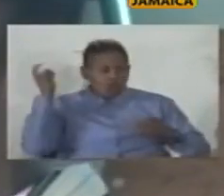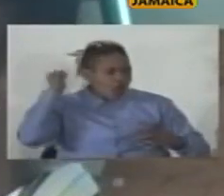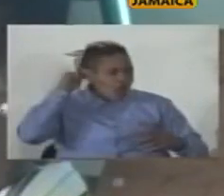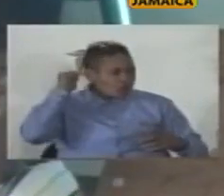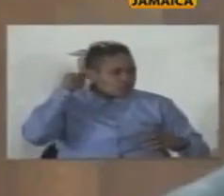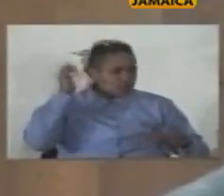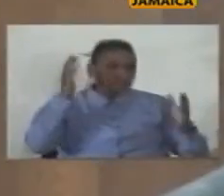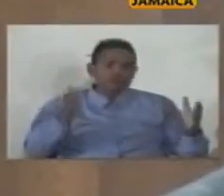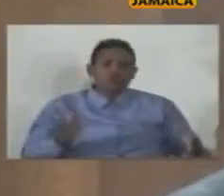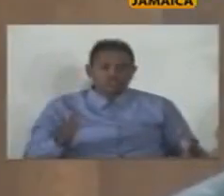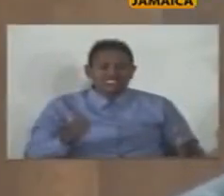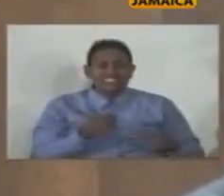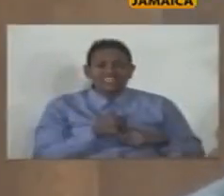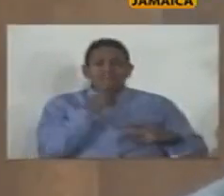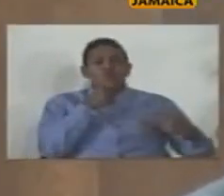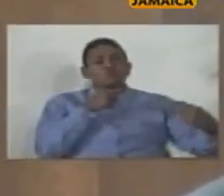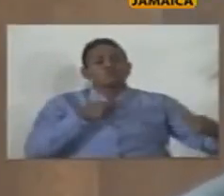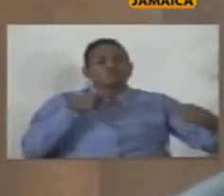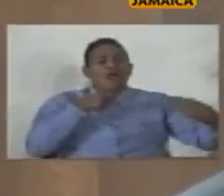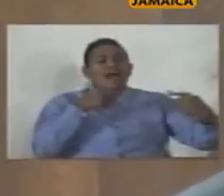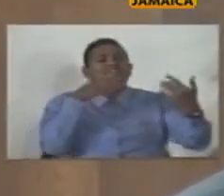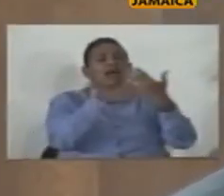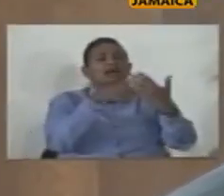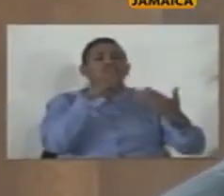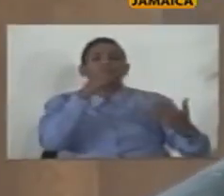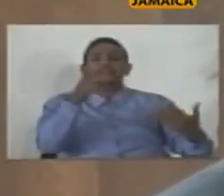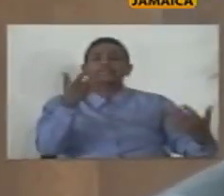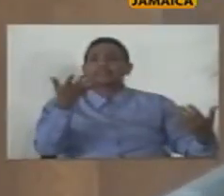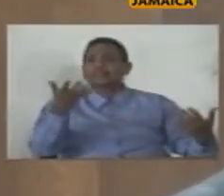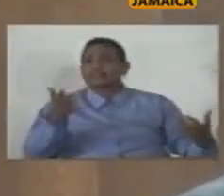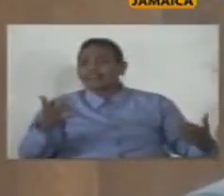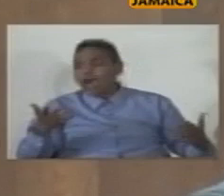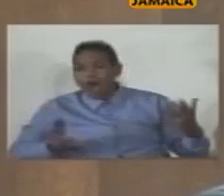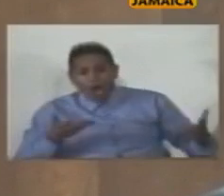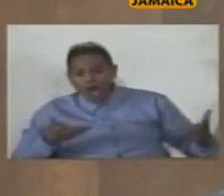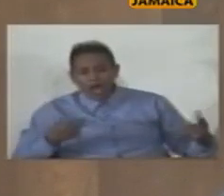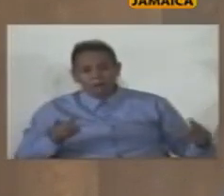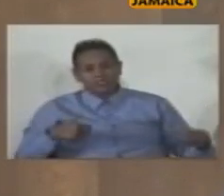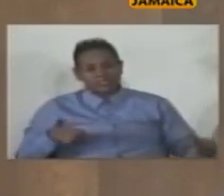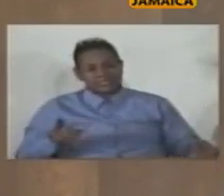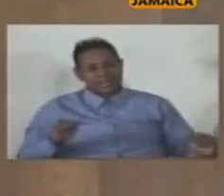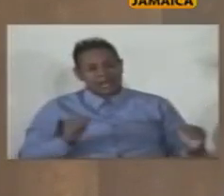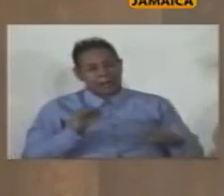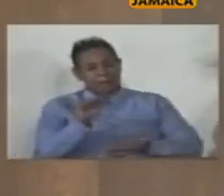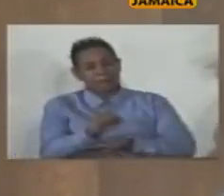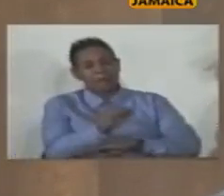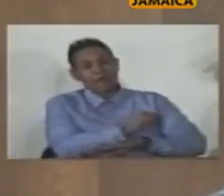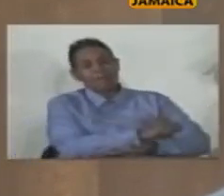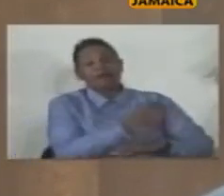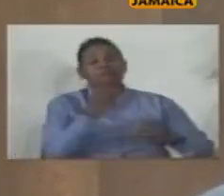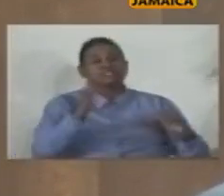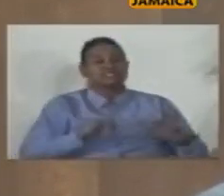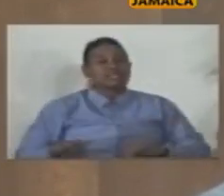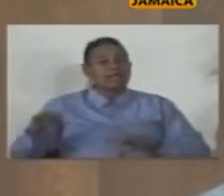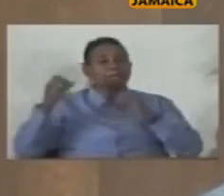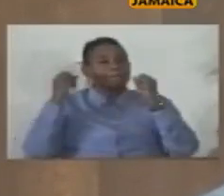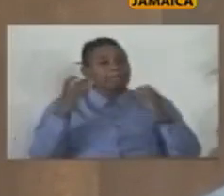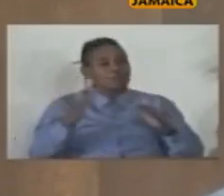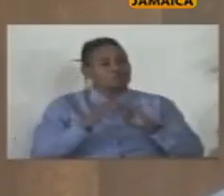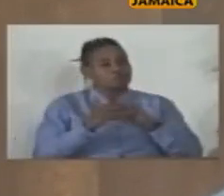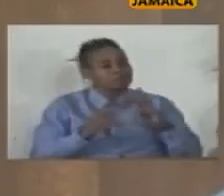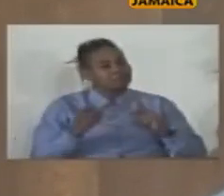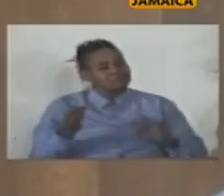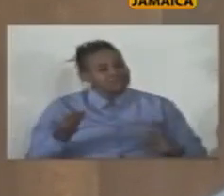persons who strive against the odds like several other Jamaicans on a daily basis. They believe